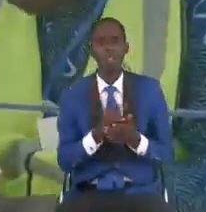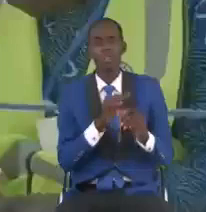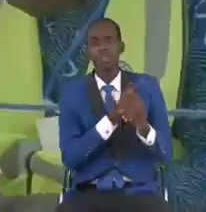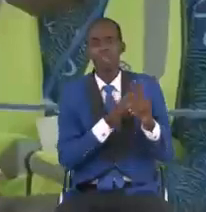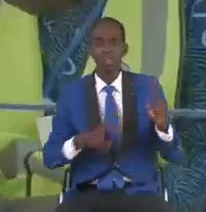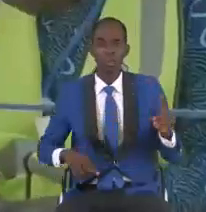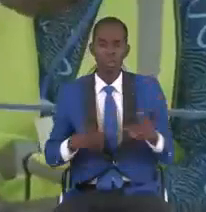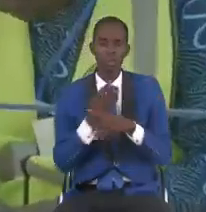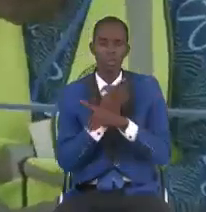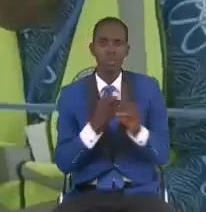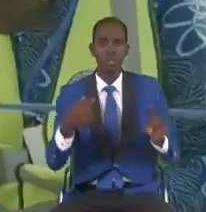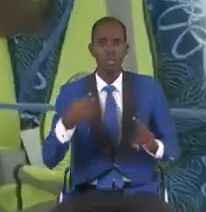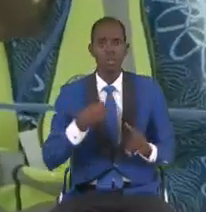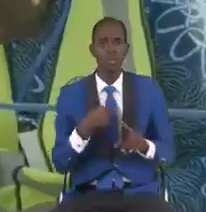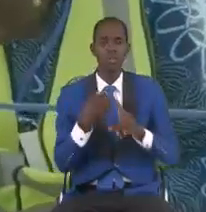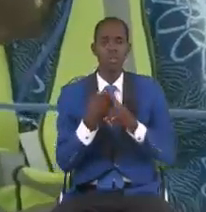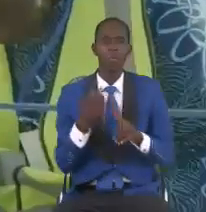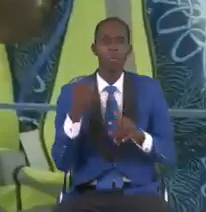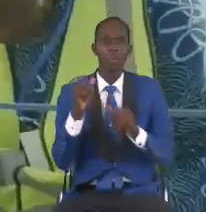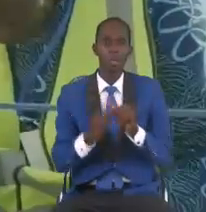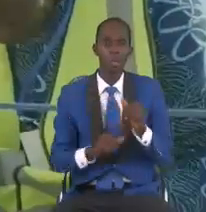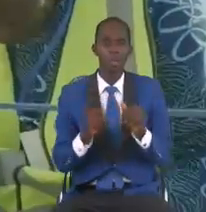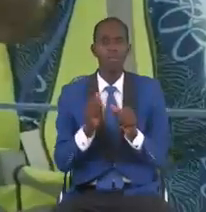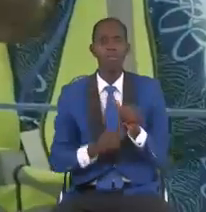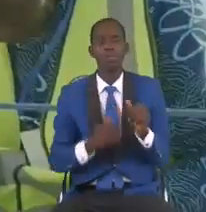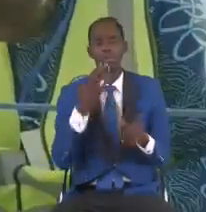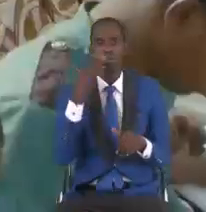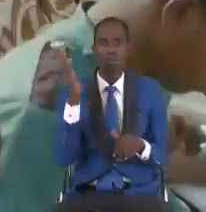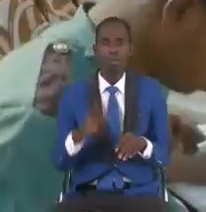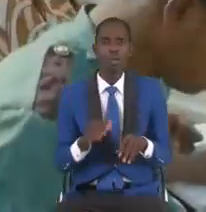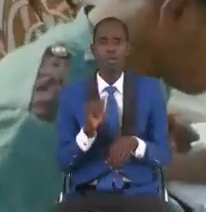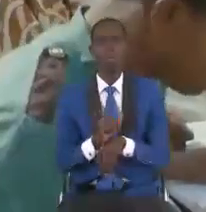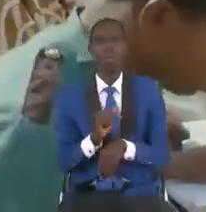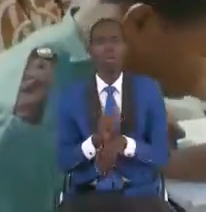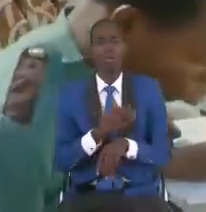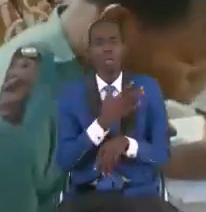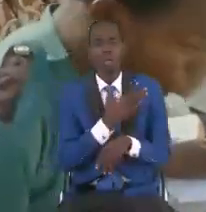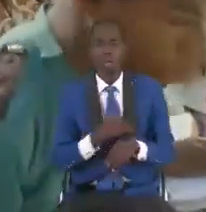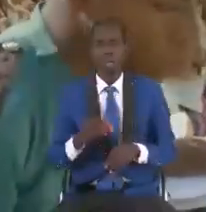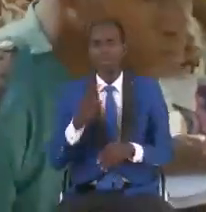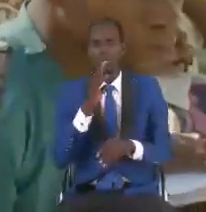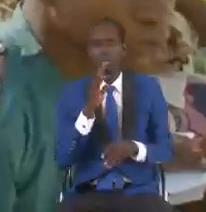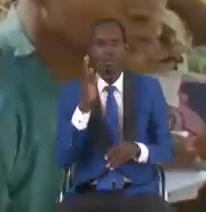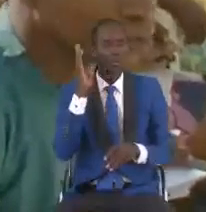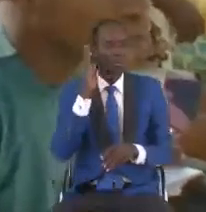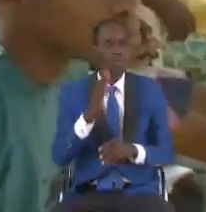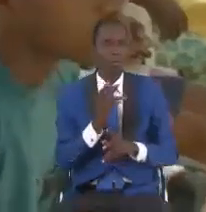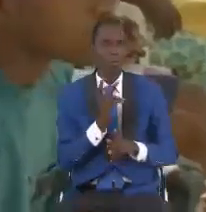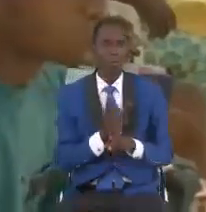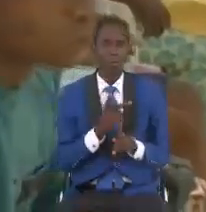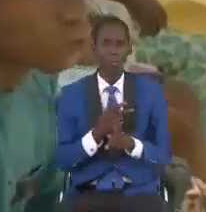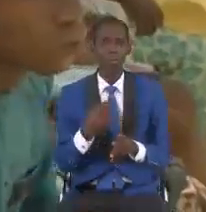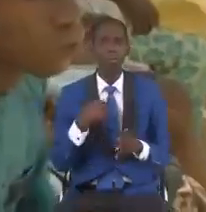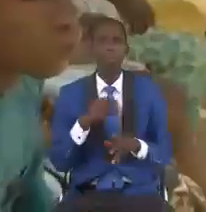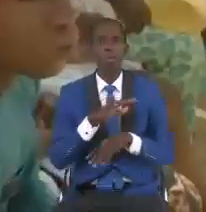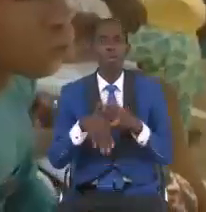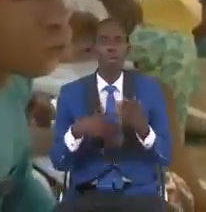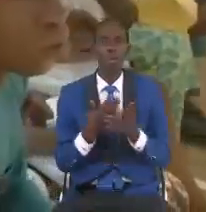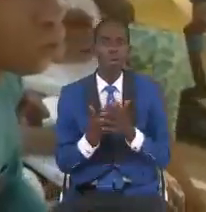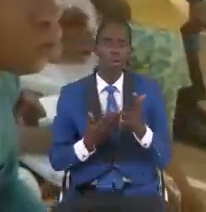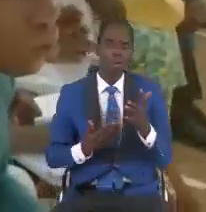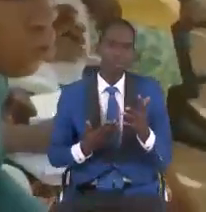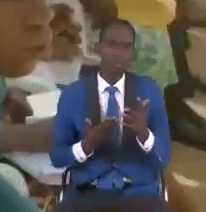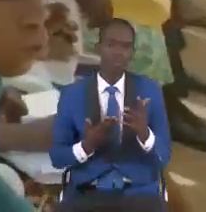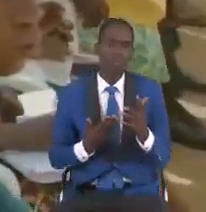me from every evil work and will preserve me unto his heavenly